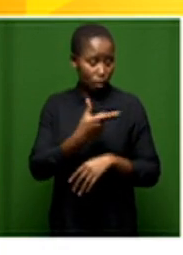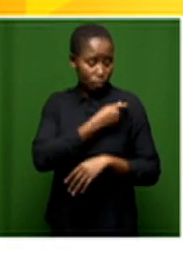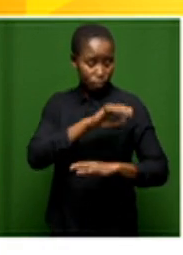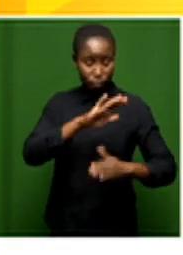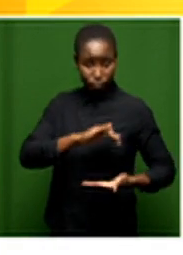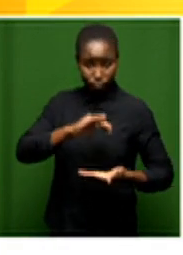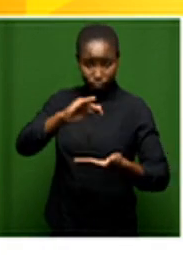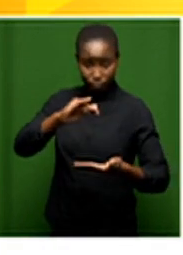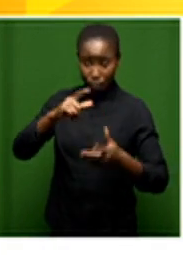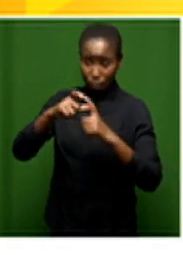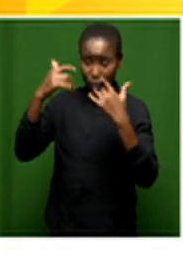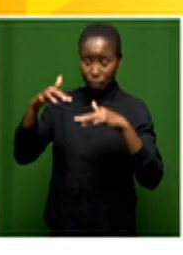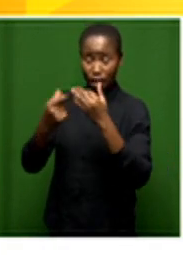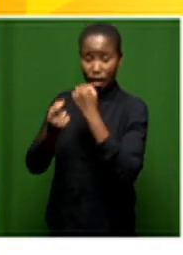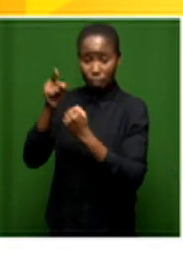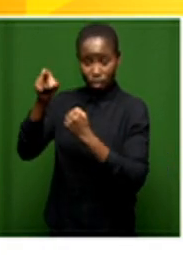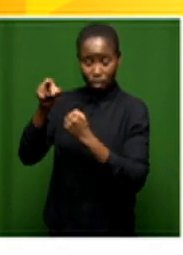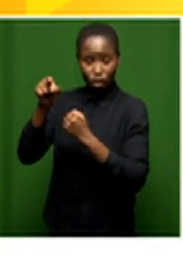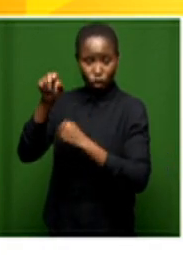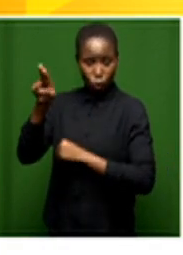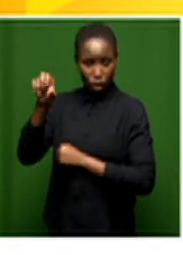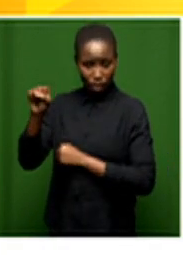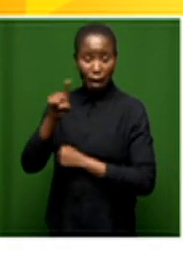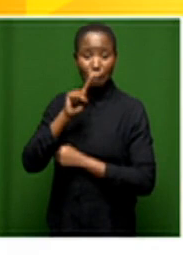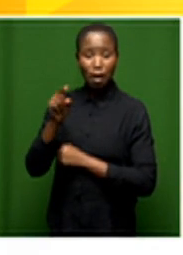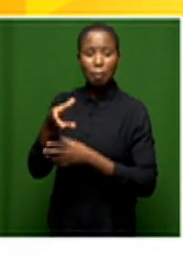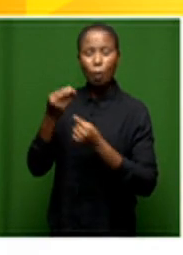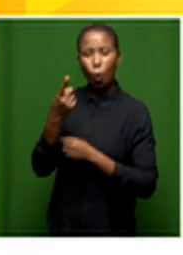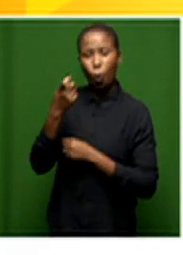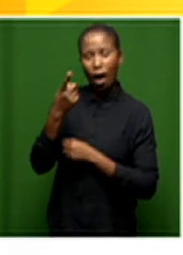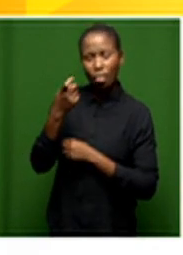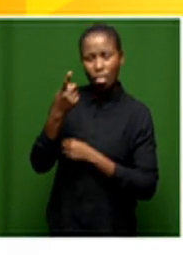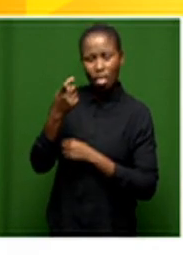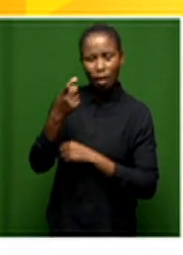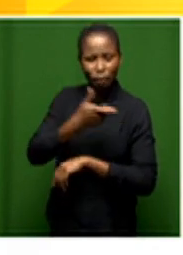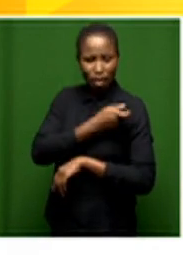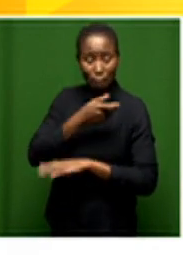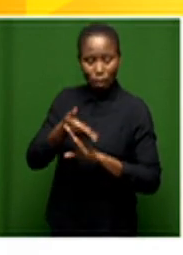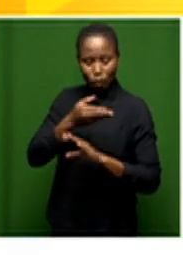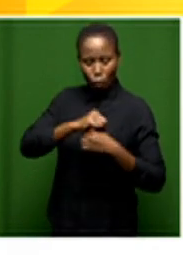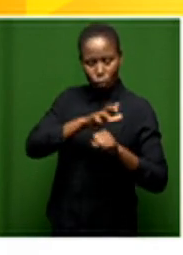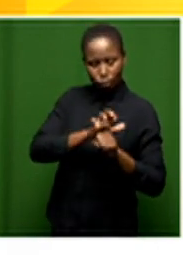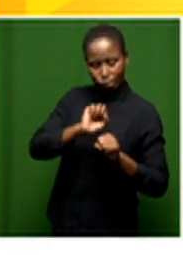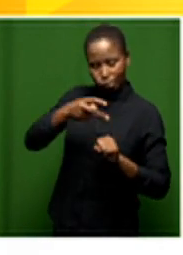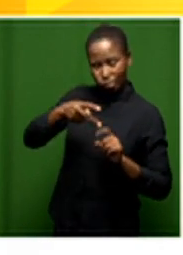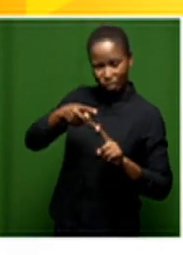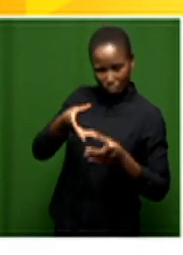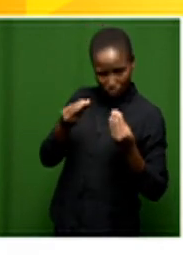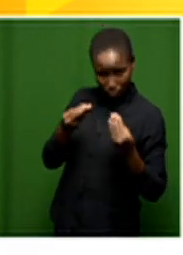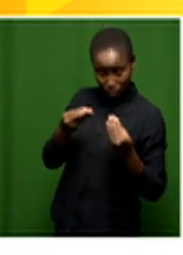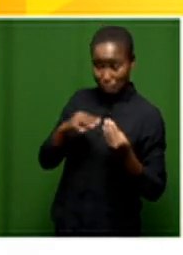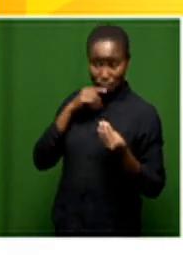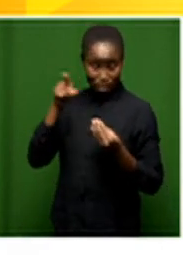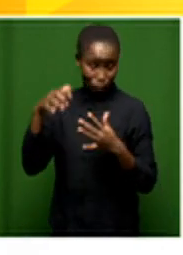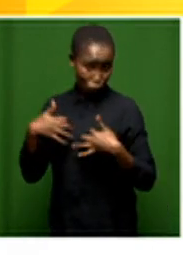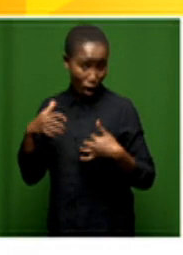massive in the US, this is still the generation 1 vaccines before these new variants were found? Is that a worry to the US